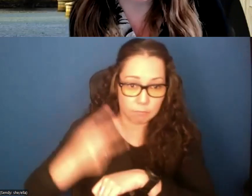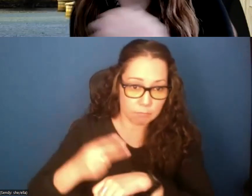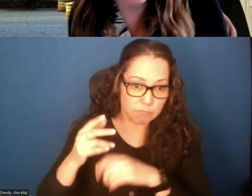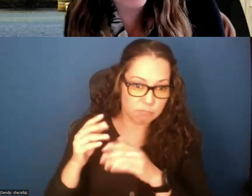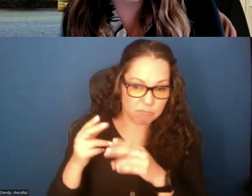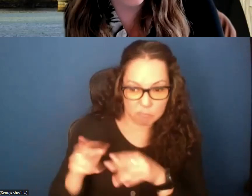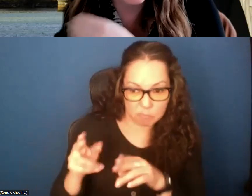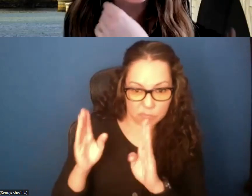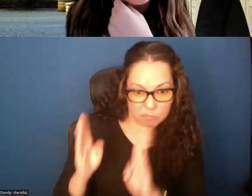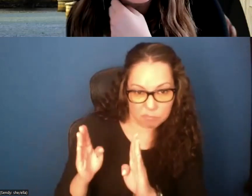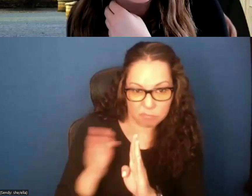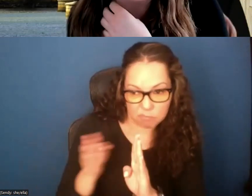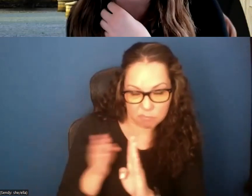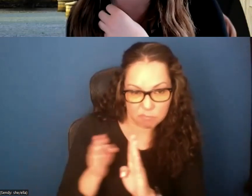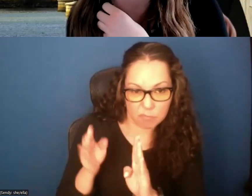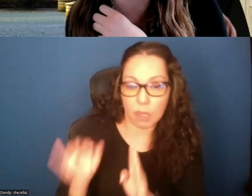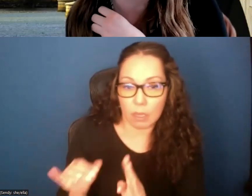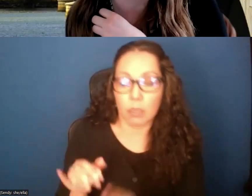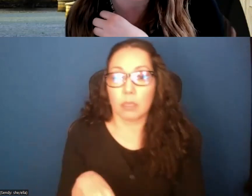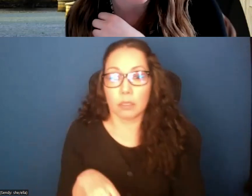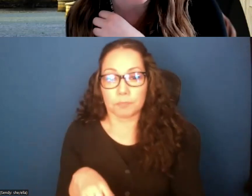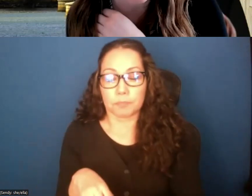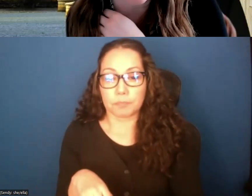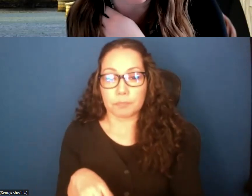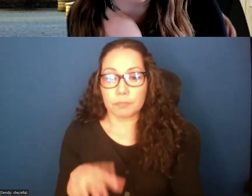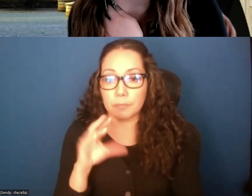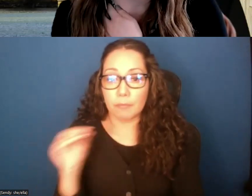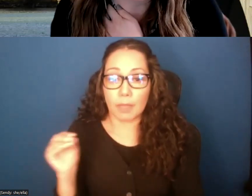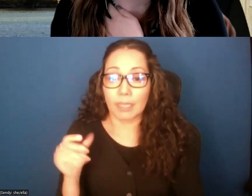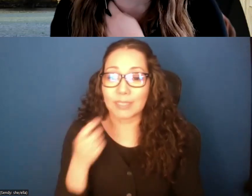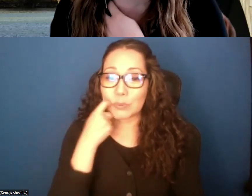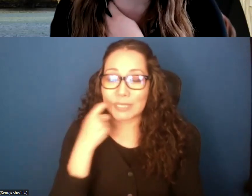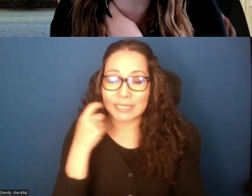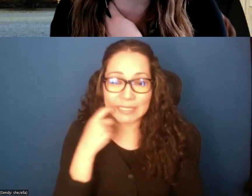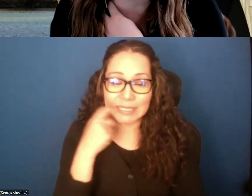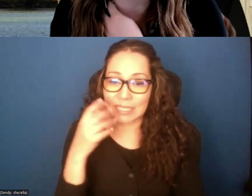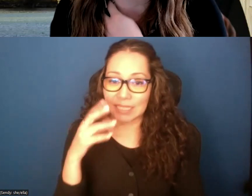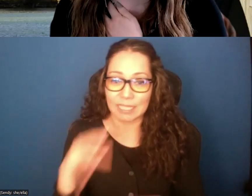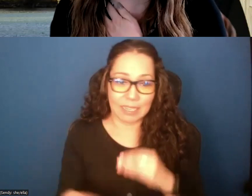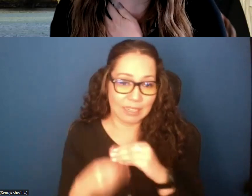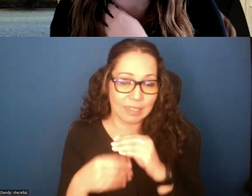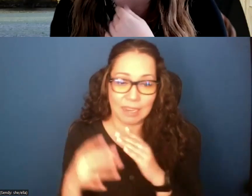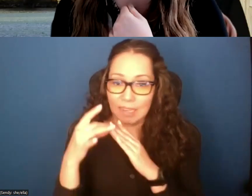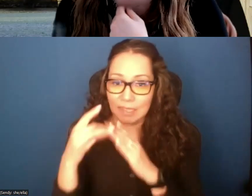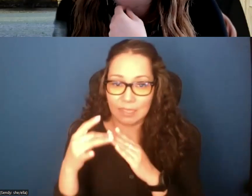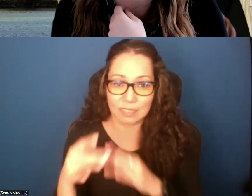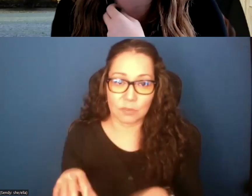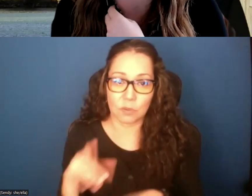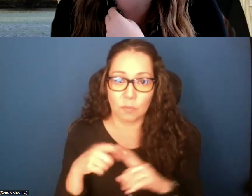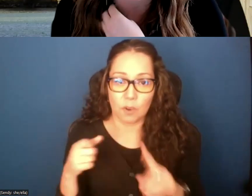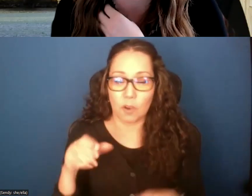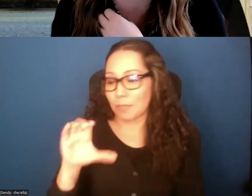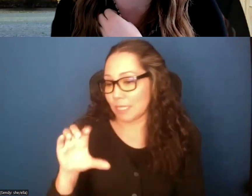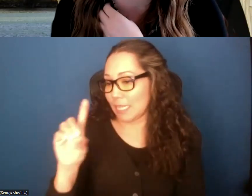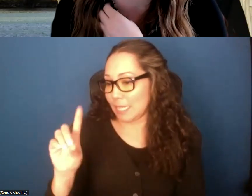We'll sort of fast forward in the progression to the most recent, I believe, guidance issued by CDPH, which was issued in